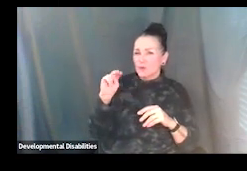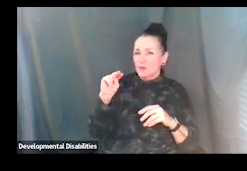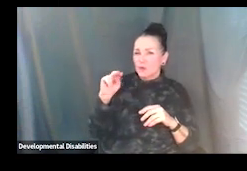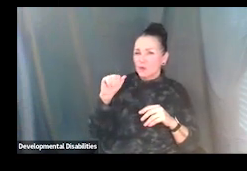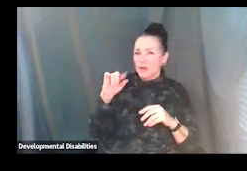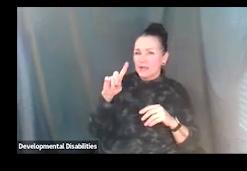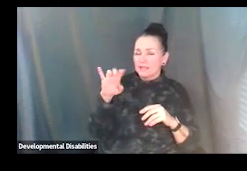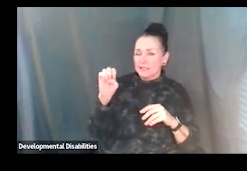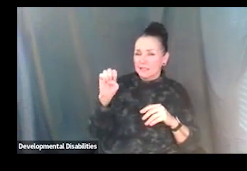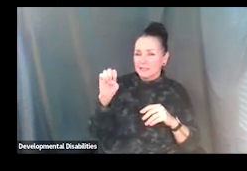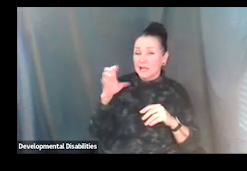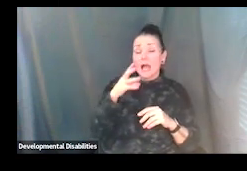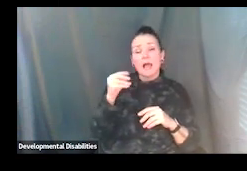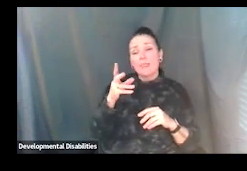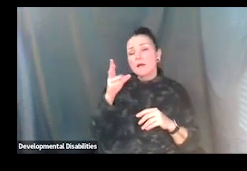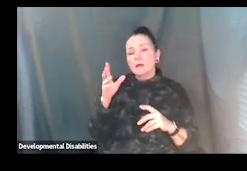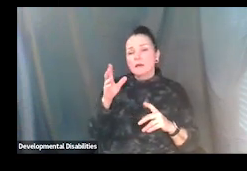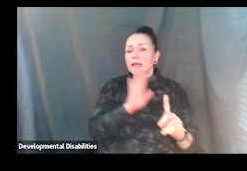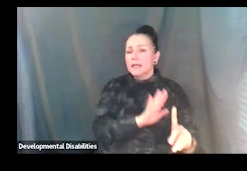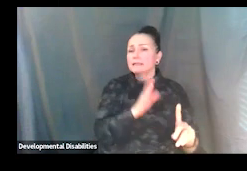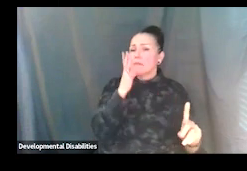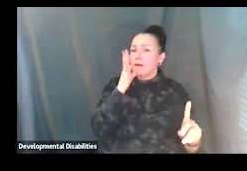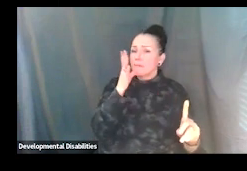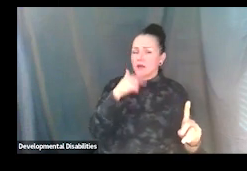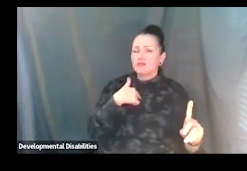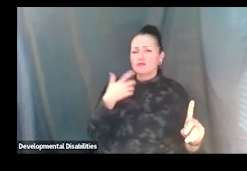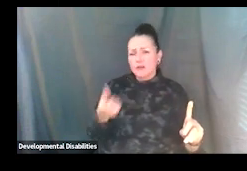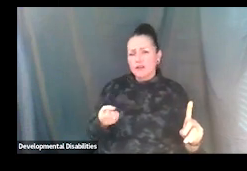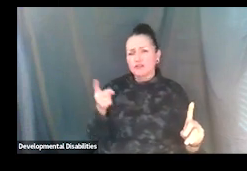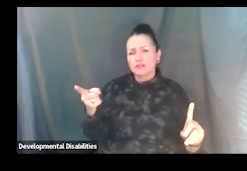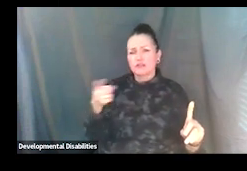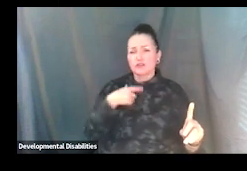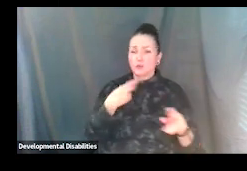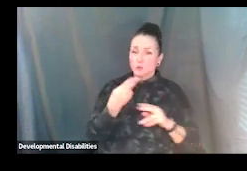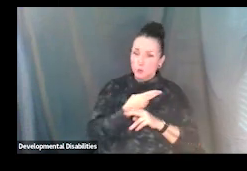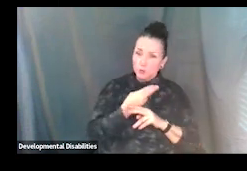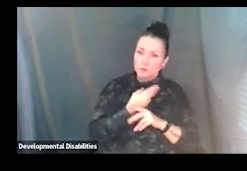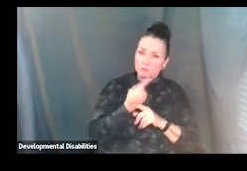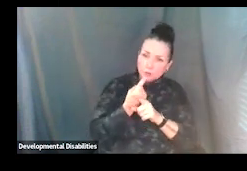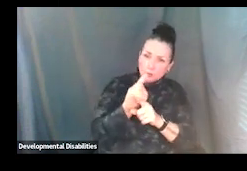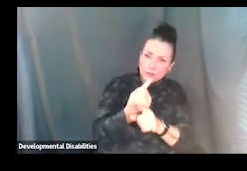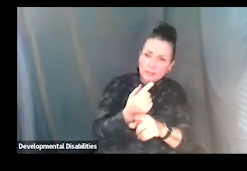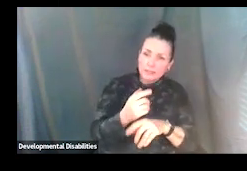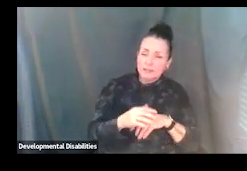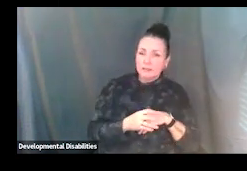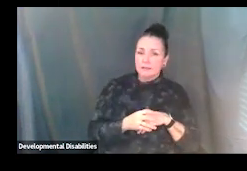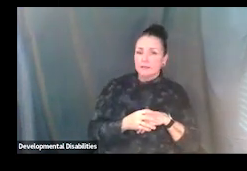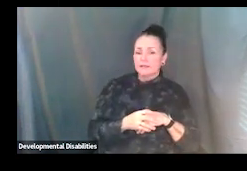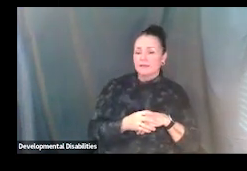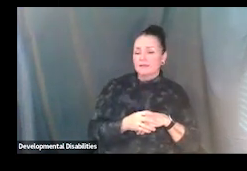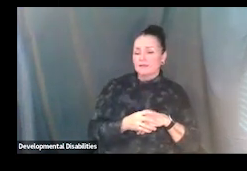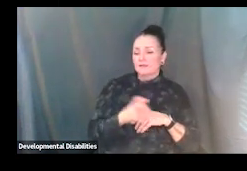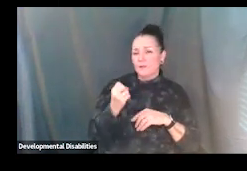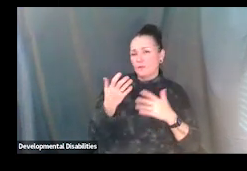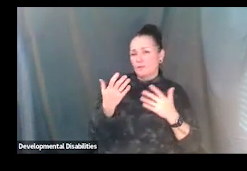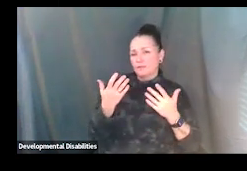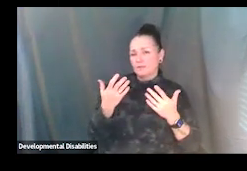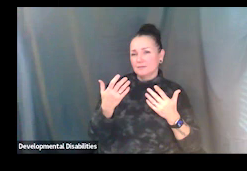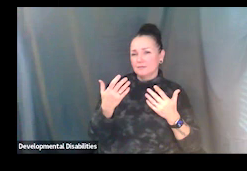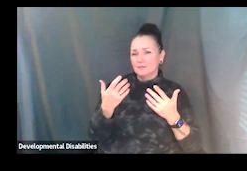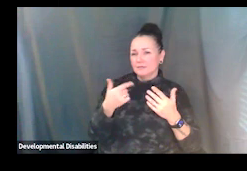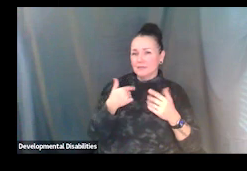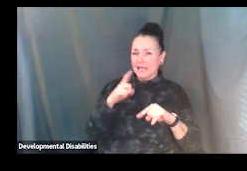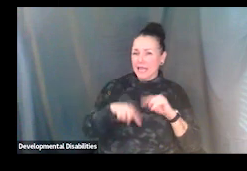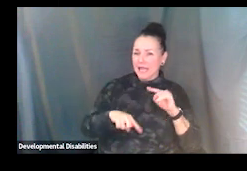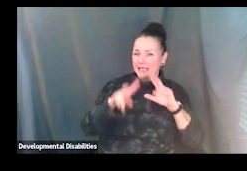and that sort of thing. So that tends to be for me. It's not that I don't use stimulants in a 5-year-old, even though I can't use a Connors questionnaire until they're 6.